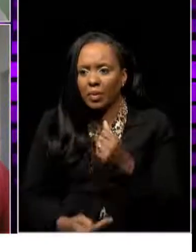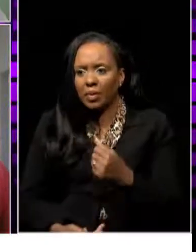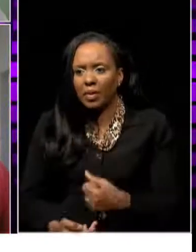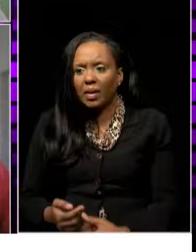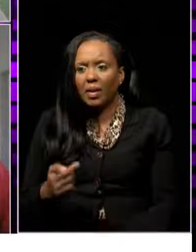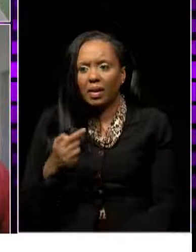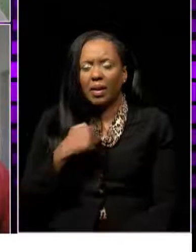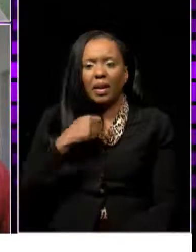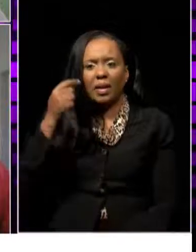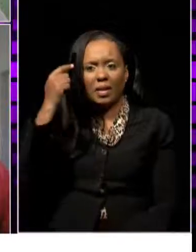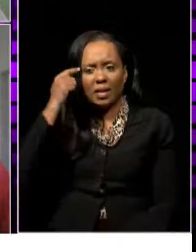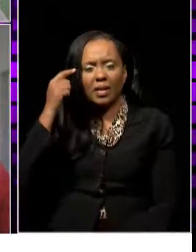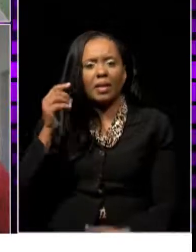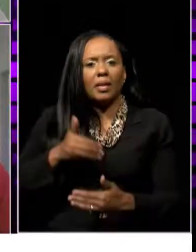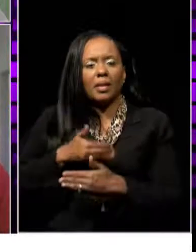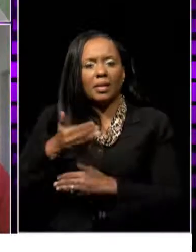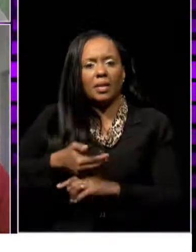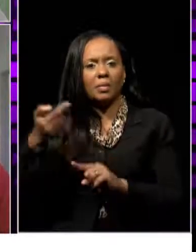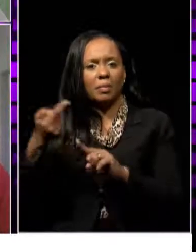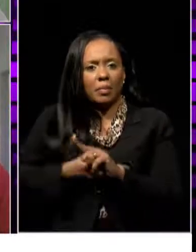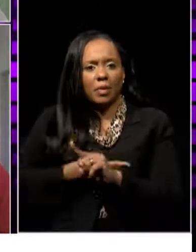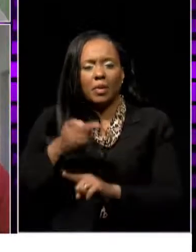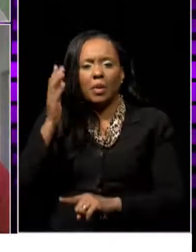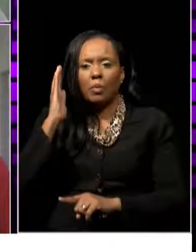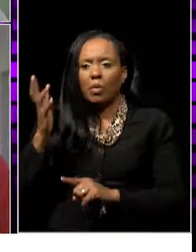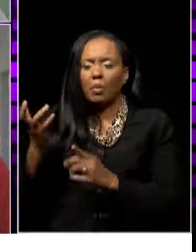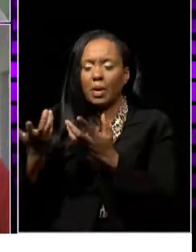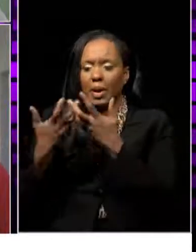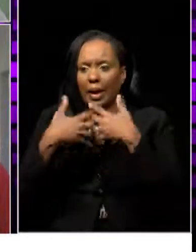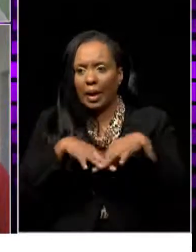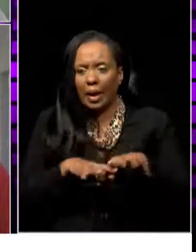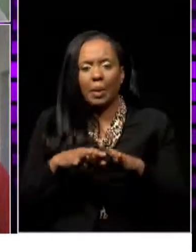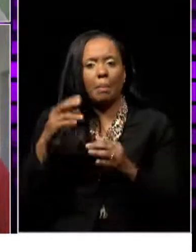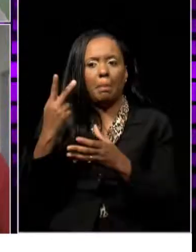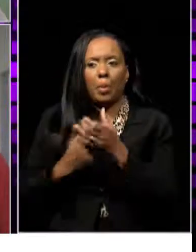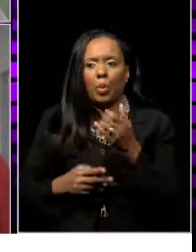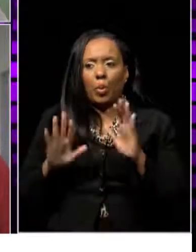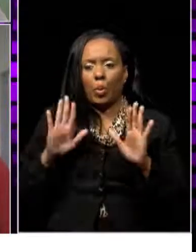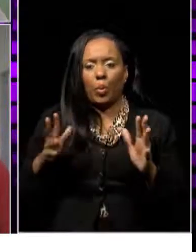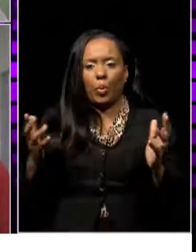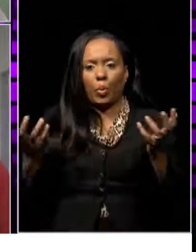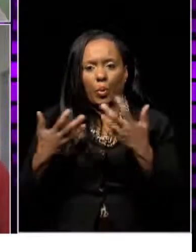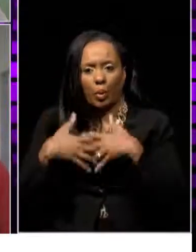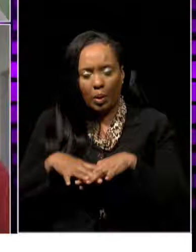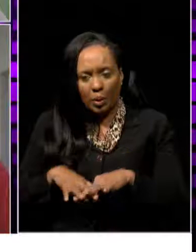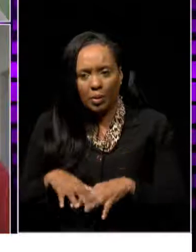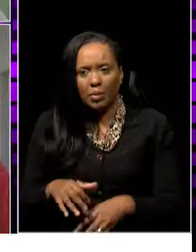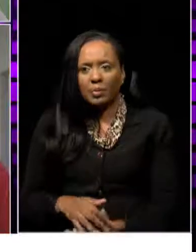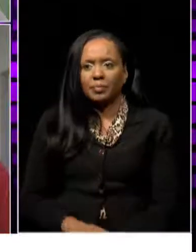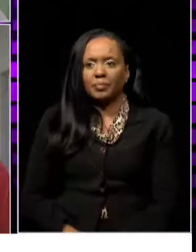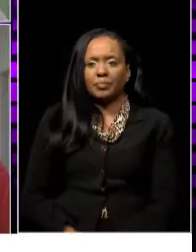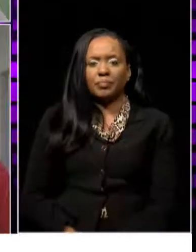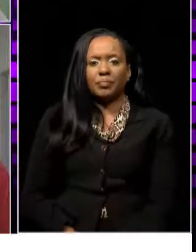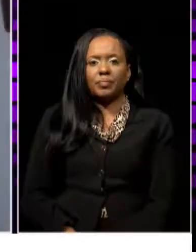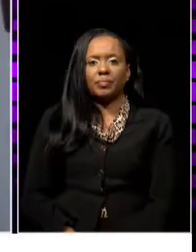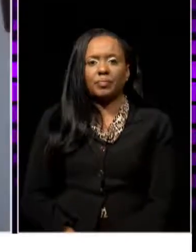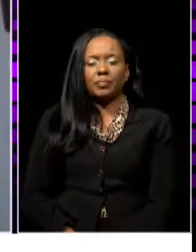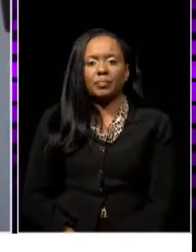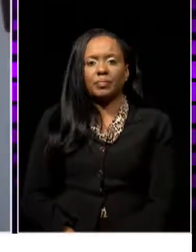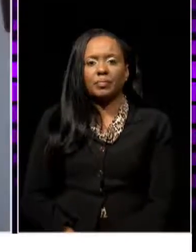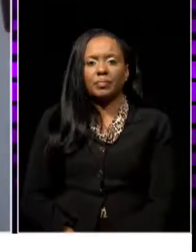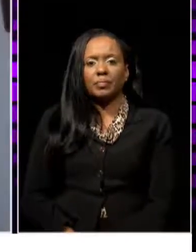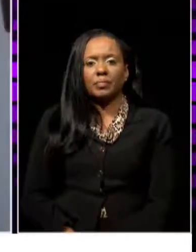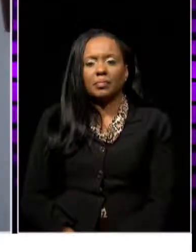going back to in February, because what my concern is, and I'm hoping that